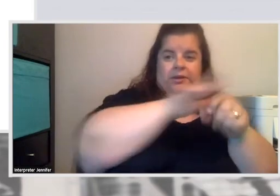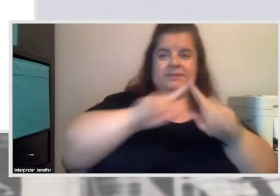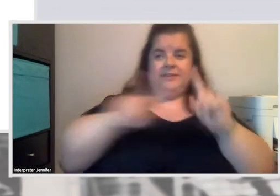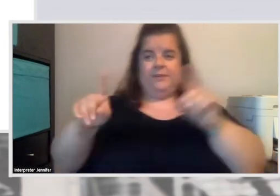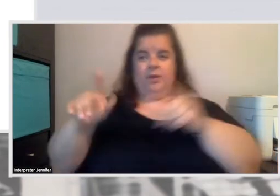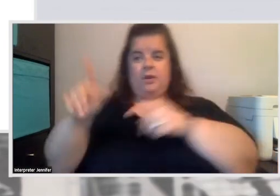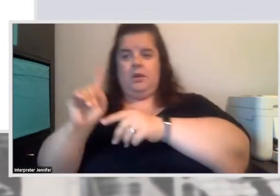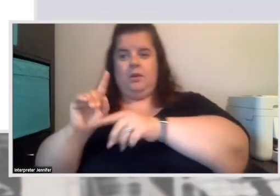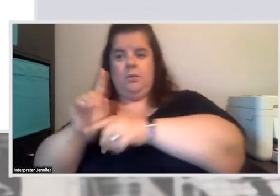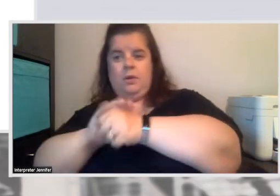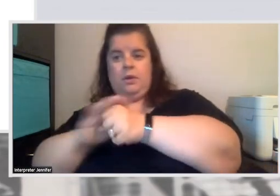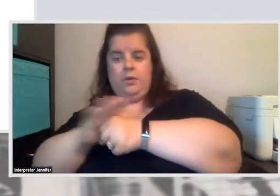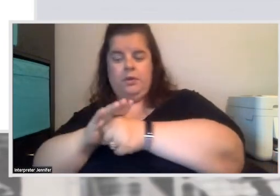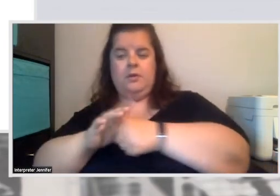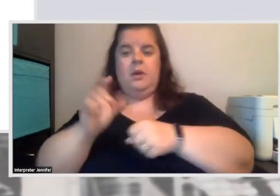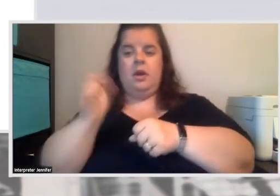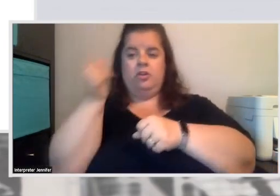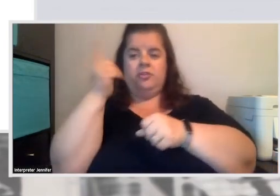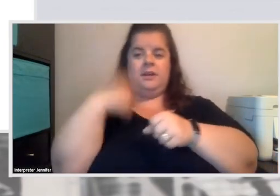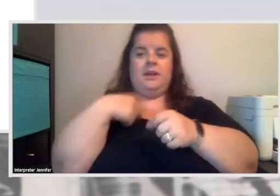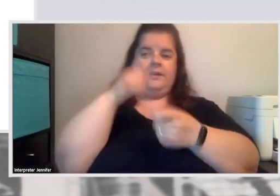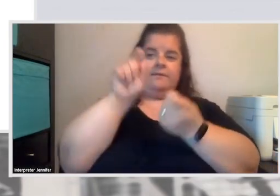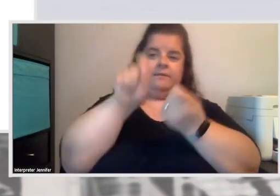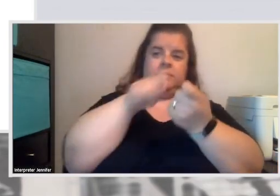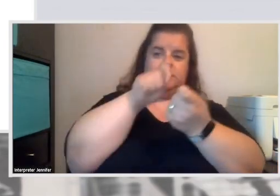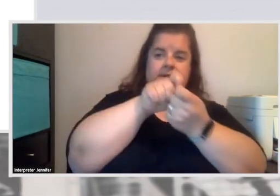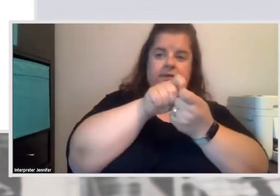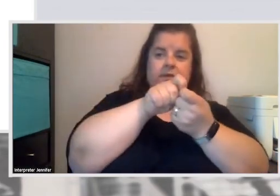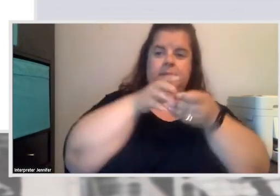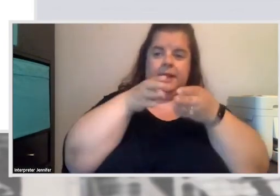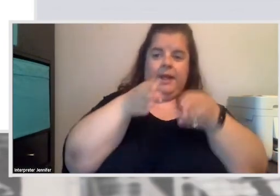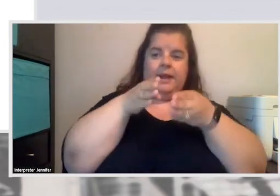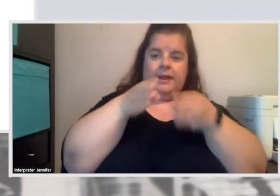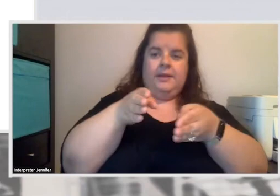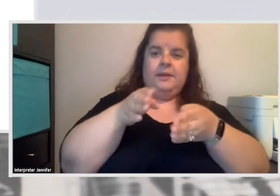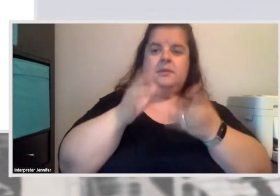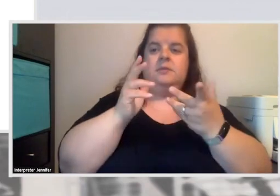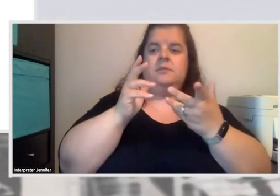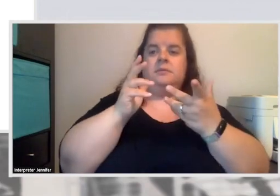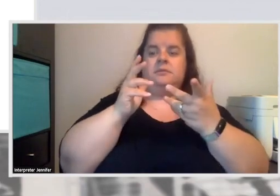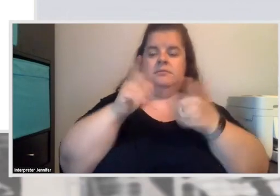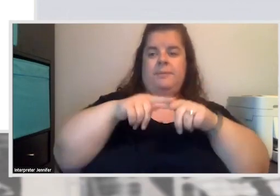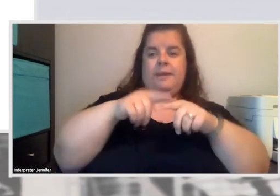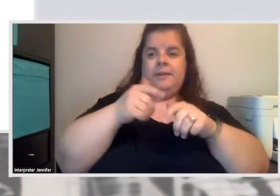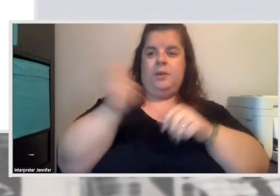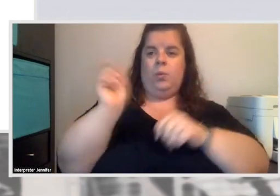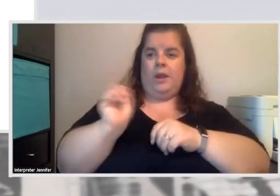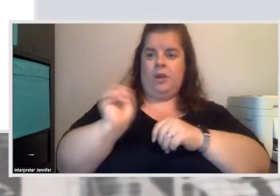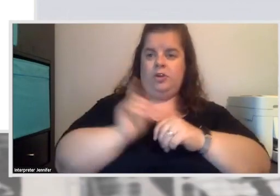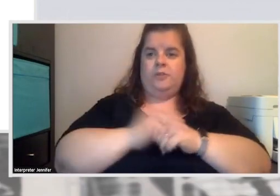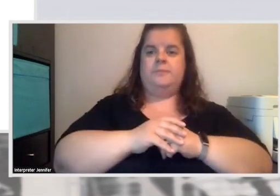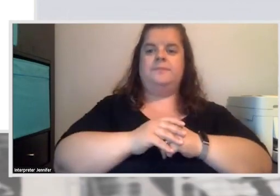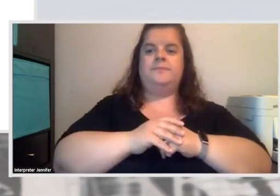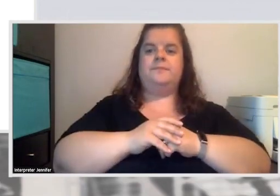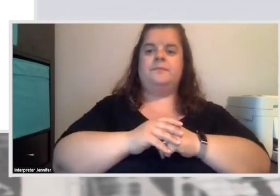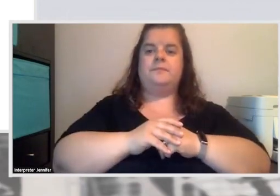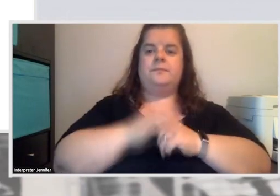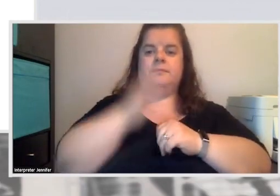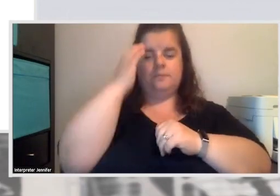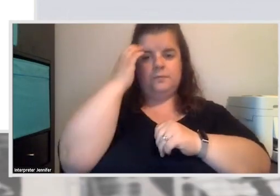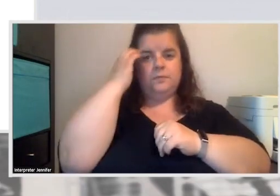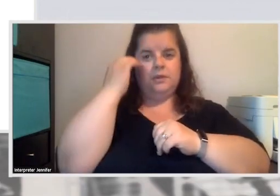So we understand that we have to do specific planning and avenue transformation at the corridor level. We look at strategic site